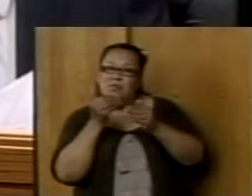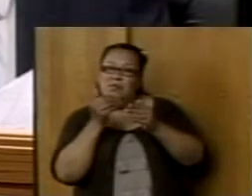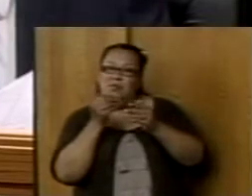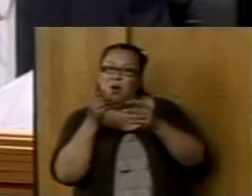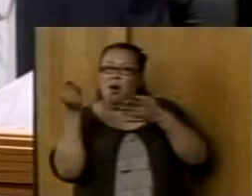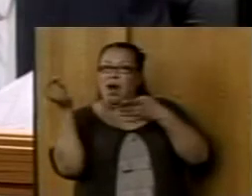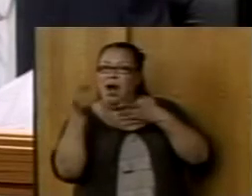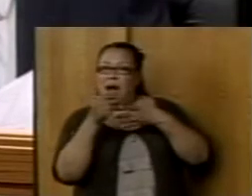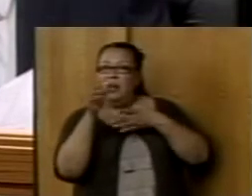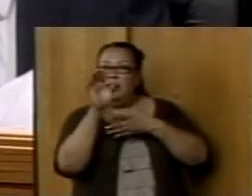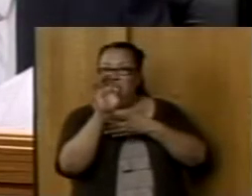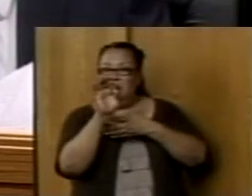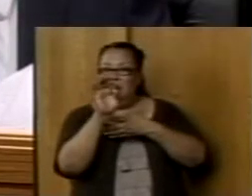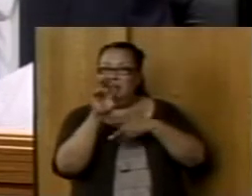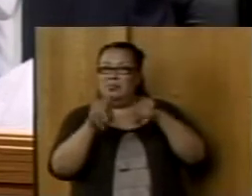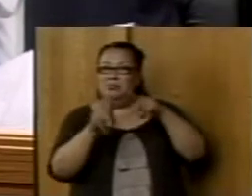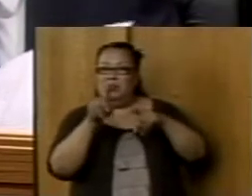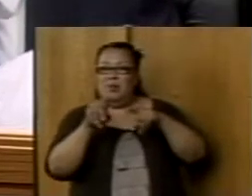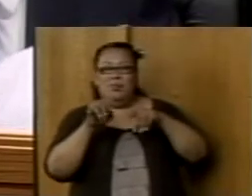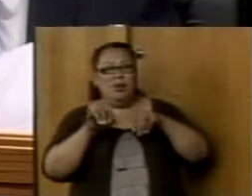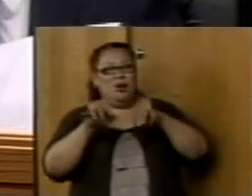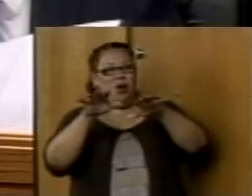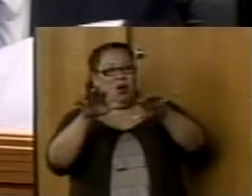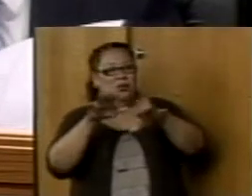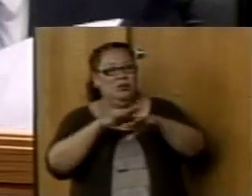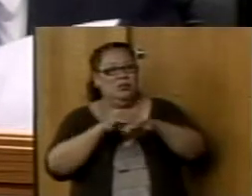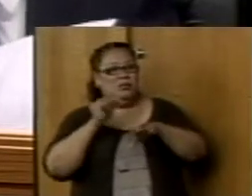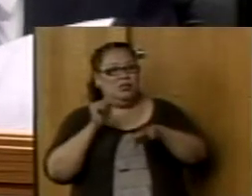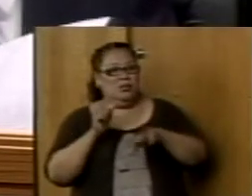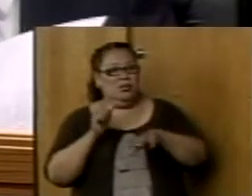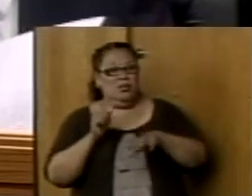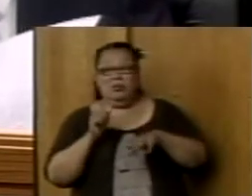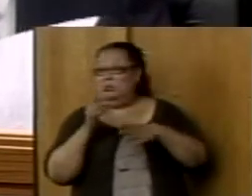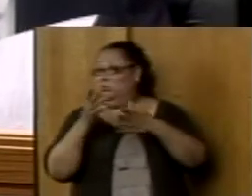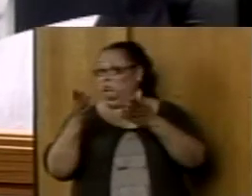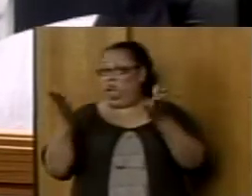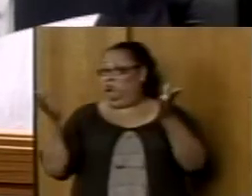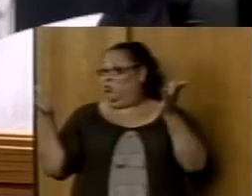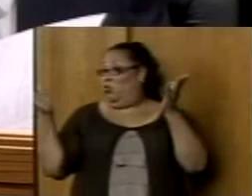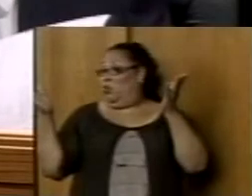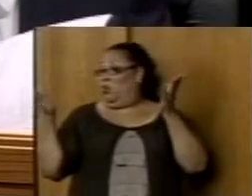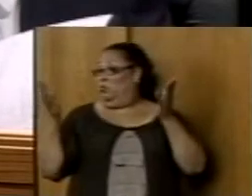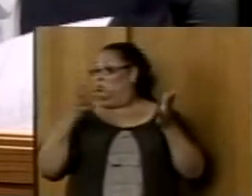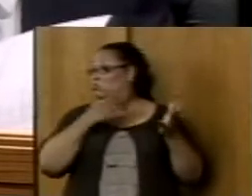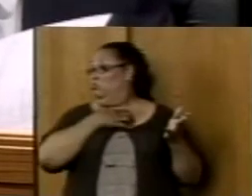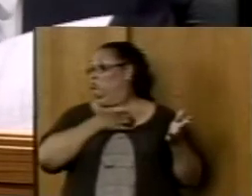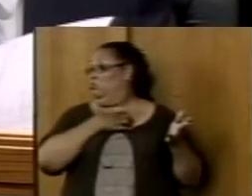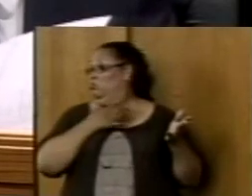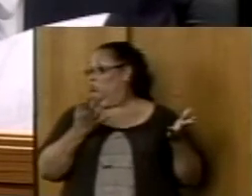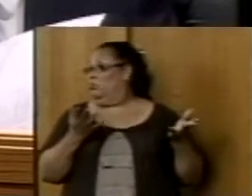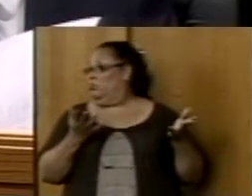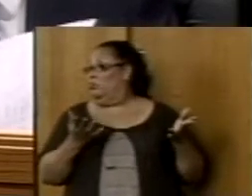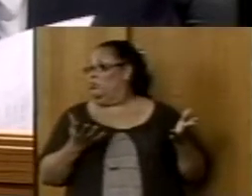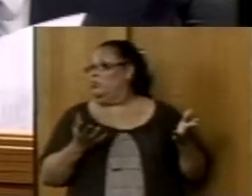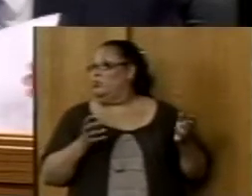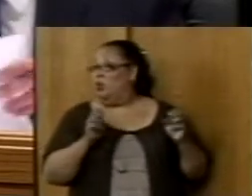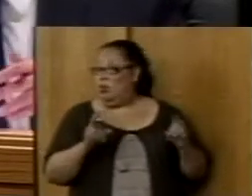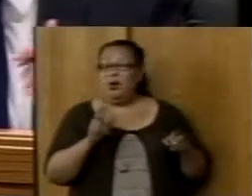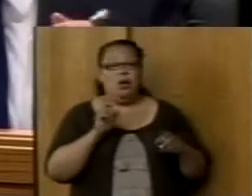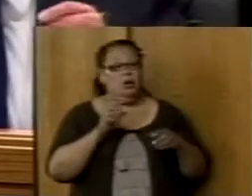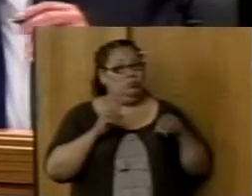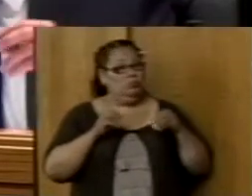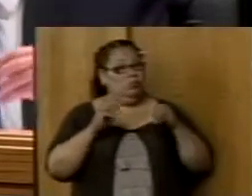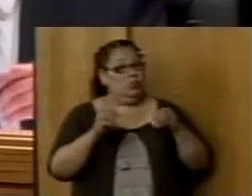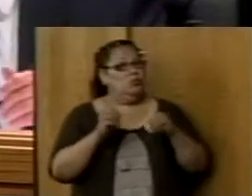after the public audience and public hearing. If that's correct, if there are no objections, any other corrections or deletions? No? Do I have a motion to